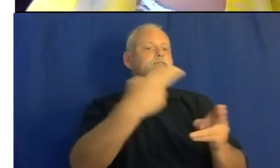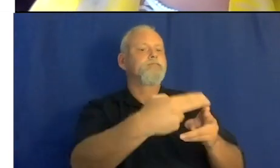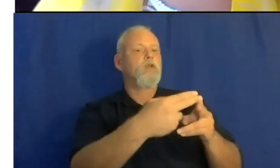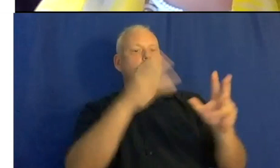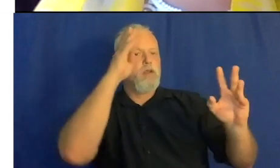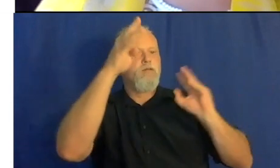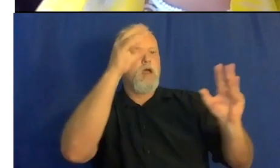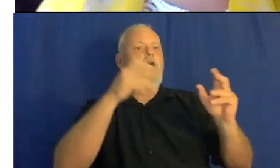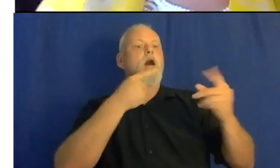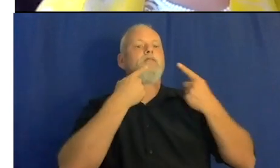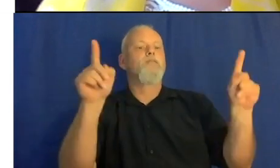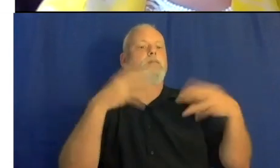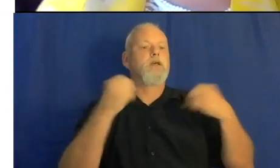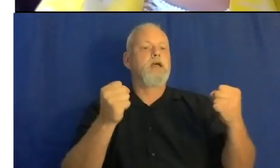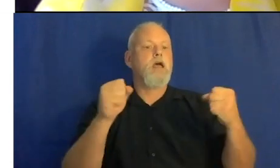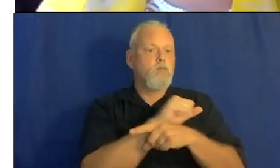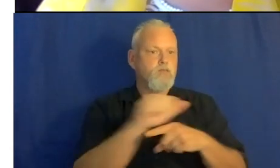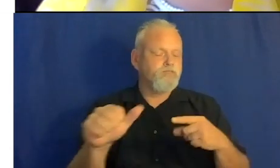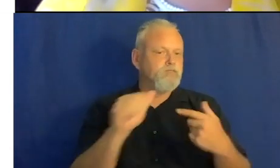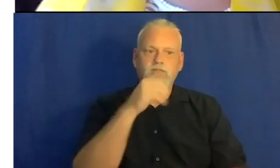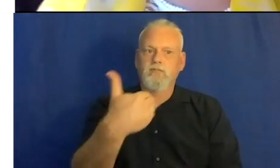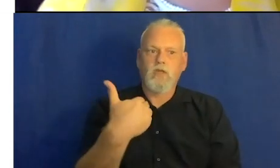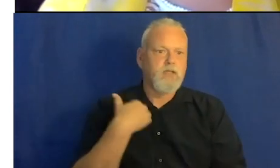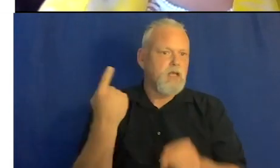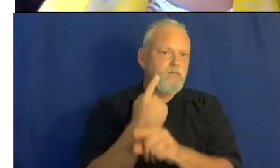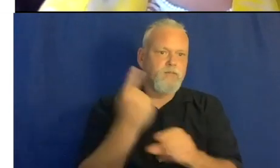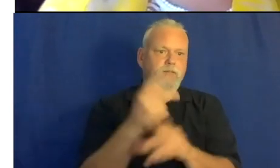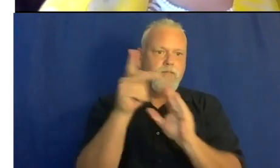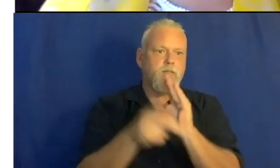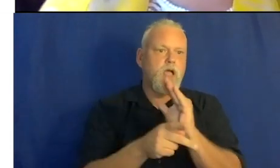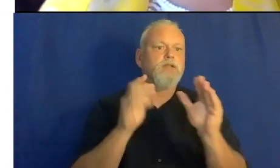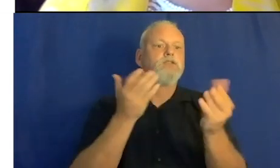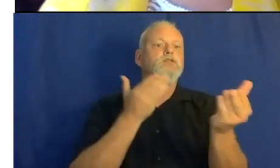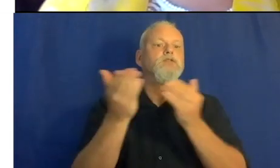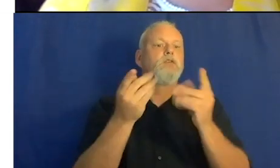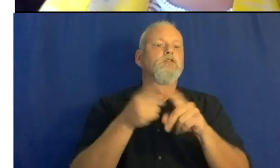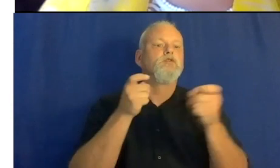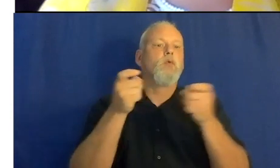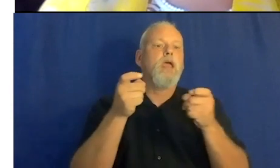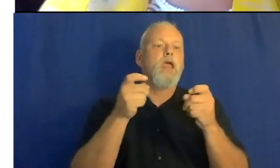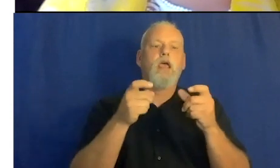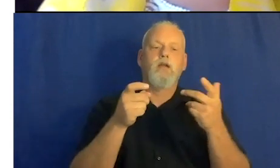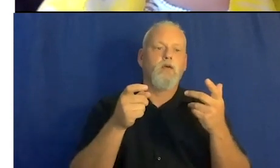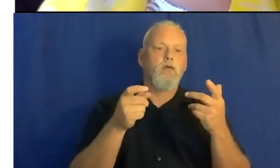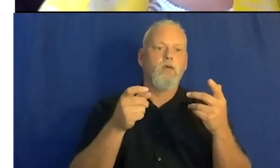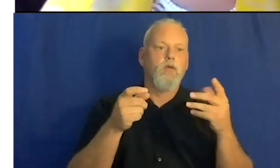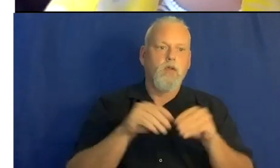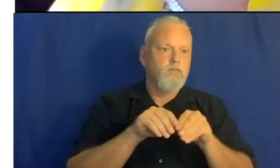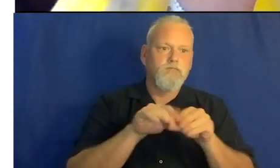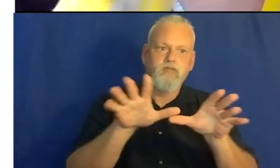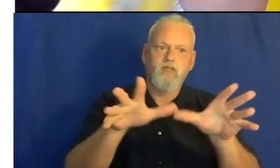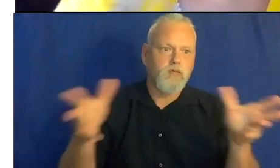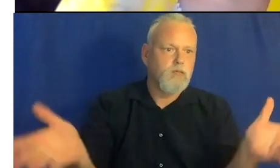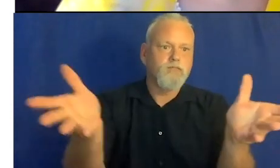of public health practice, doesn't have adequate policies and services to handle the surge of fentanyl on the city streets